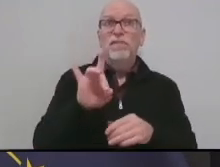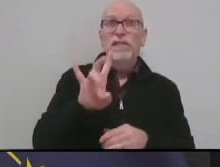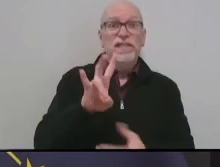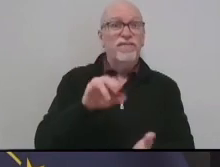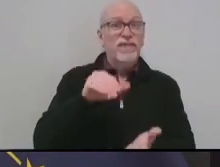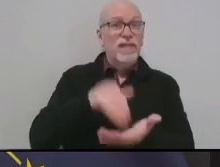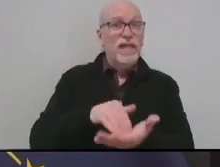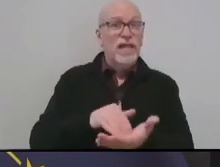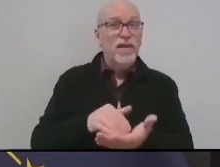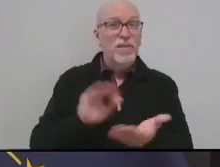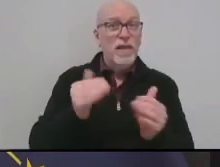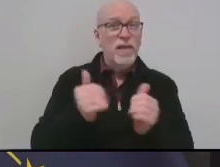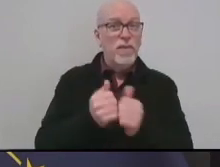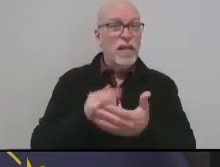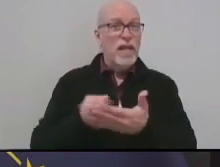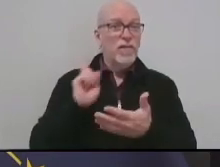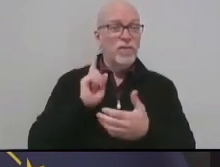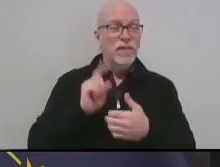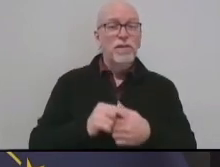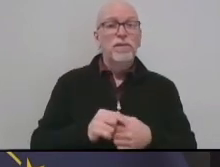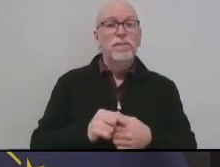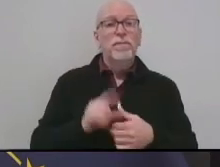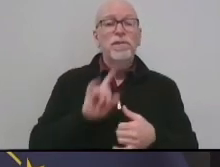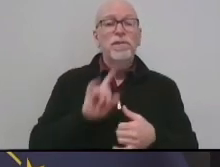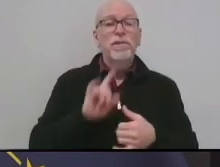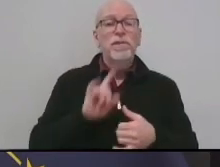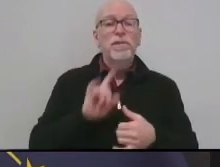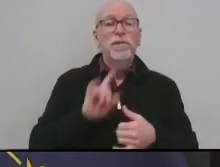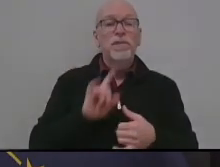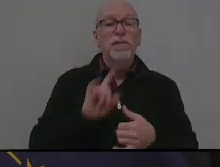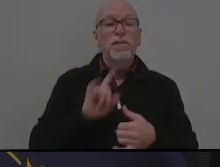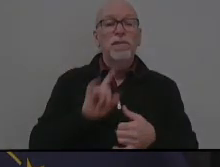from last week, which is incredible, especially when you can.